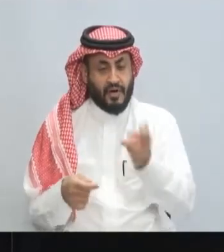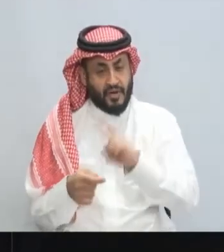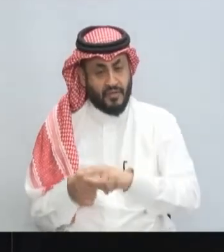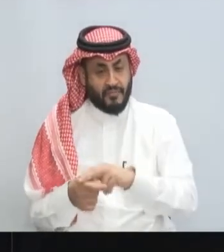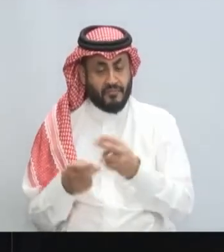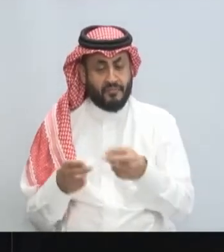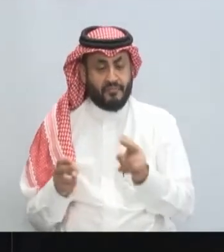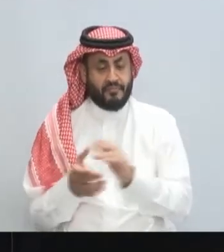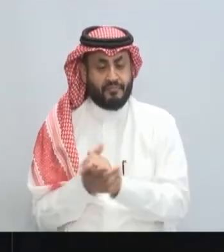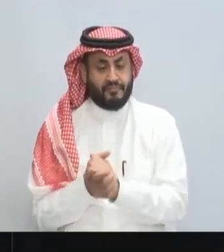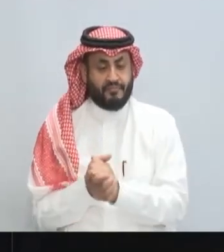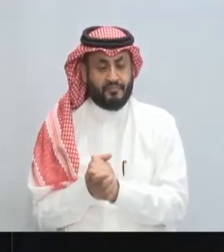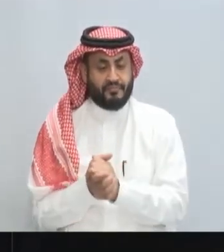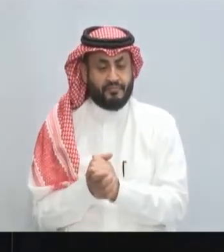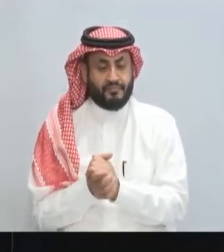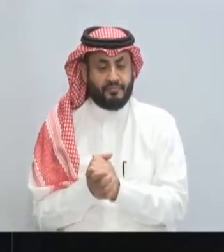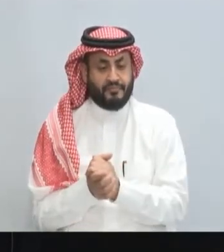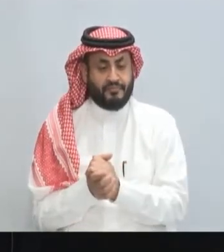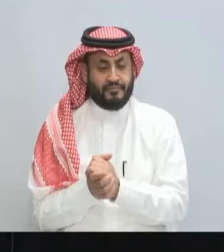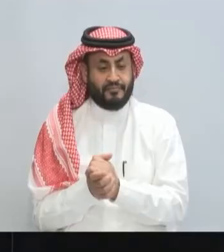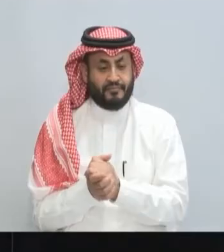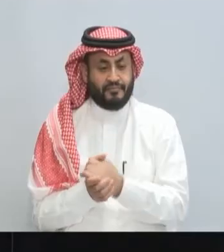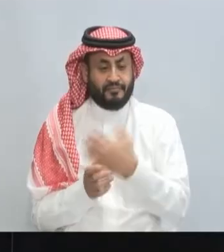time, so let's begin.